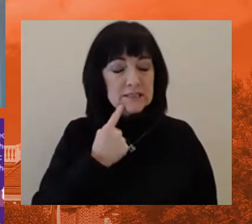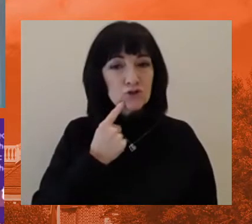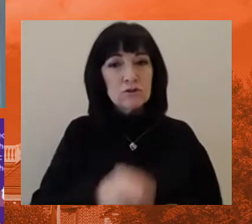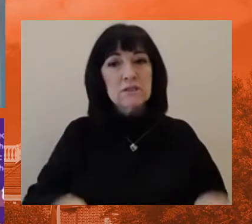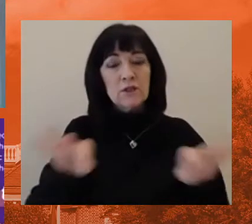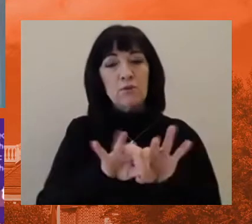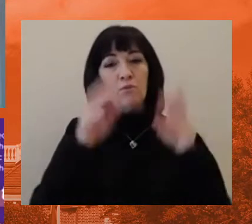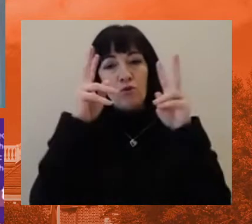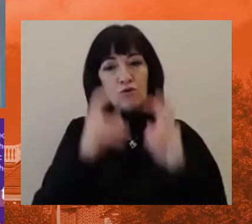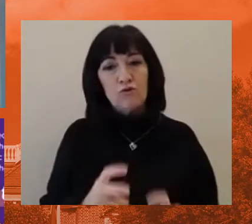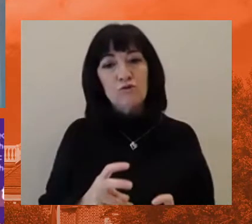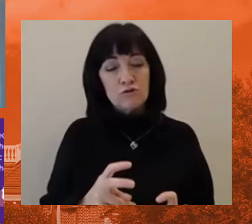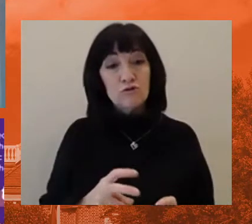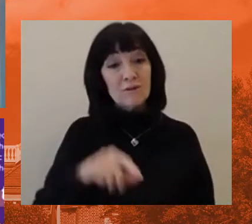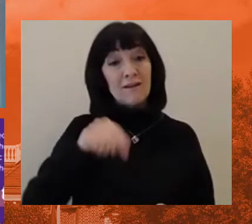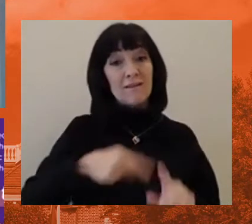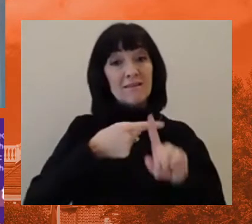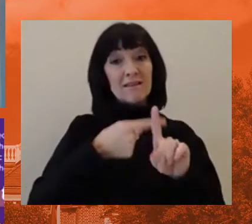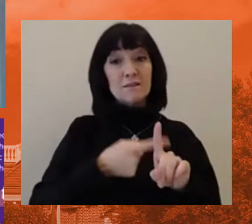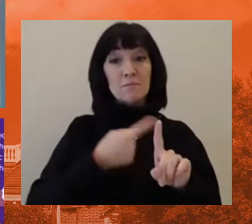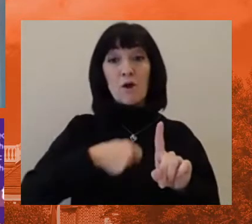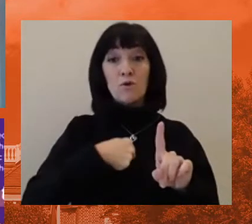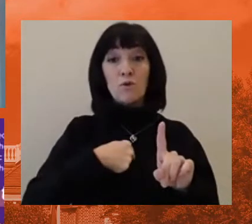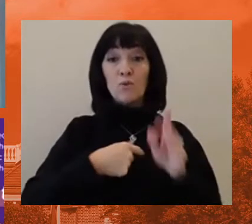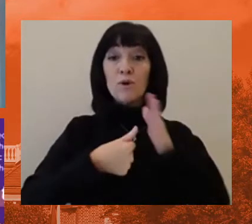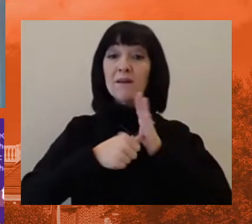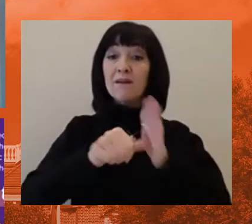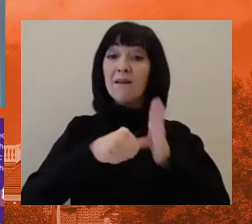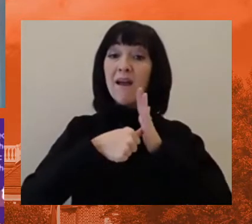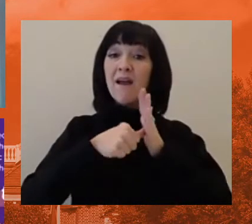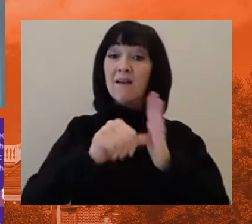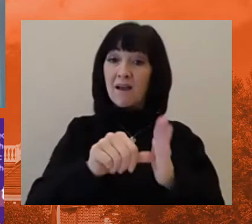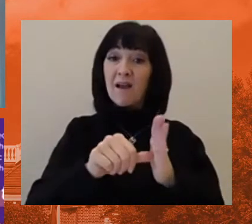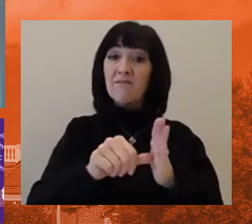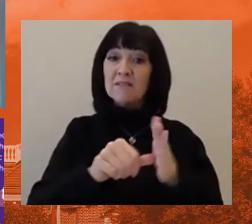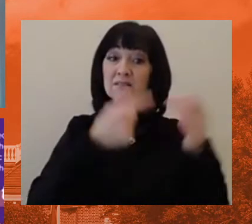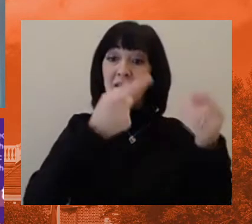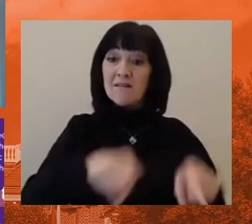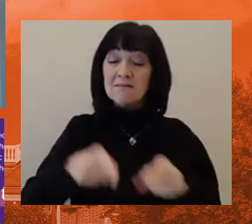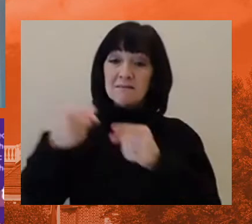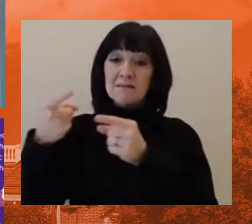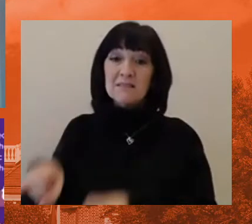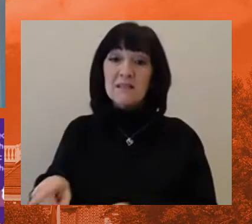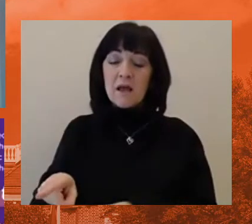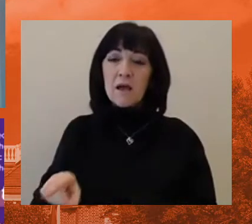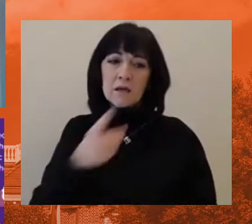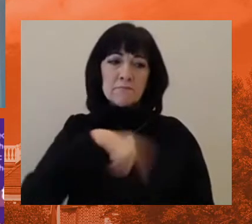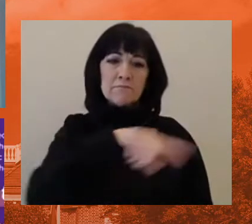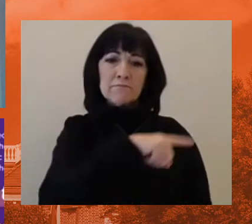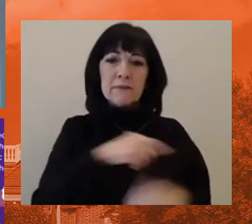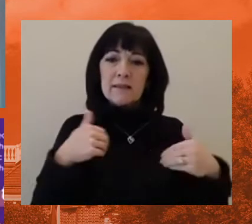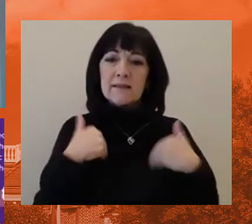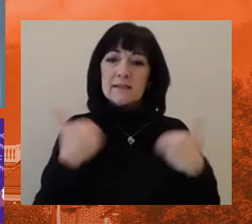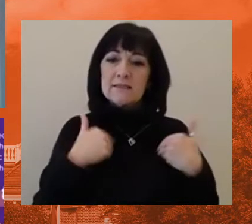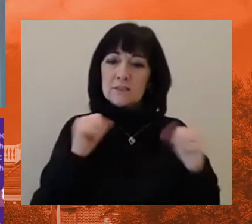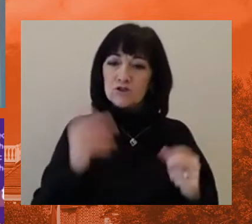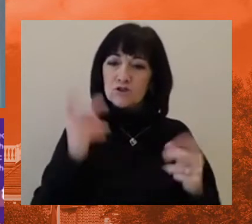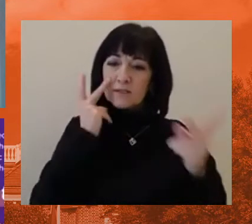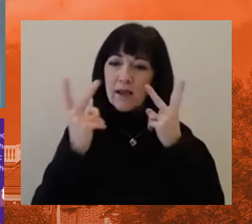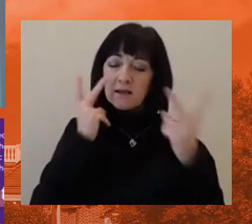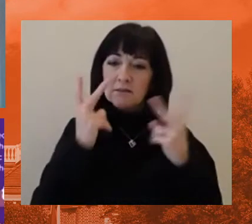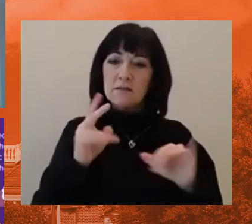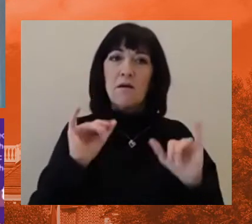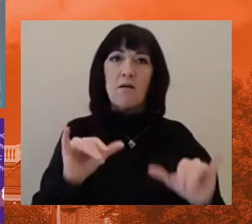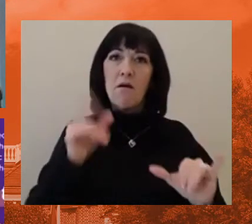us an opportunity to heighten awareness about the importance of our teenagers and our youth to speak out when